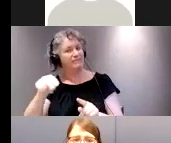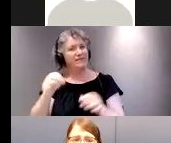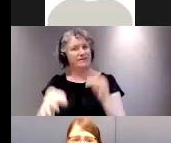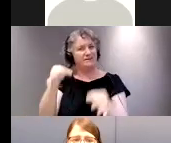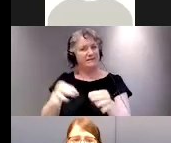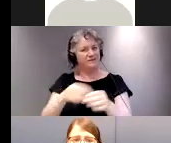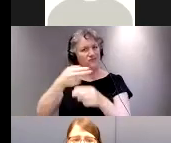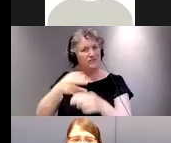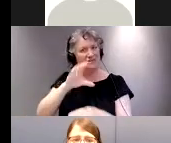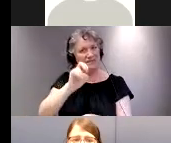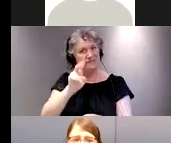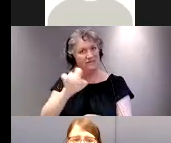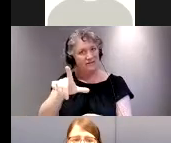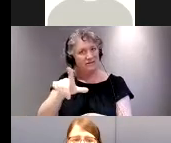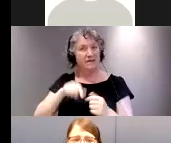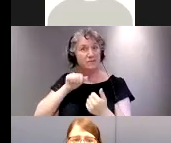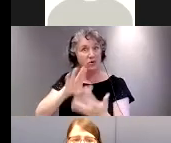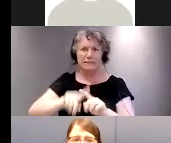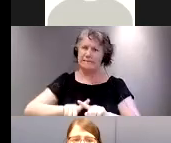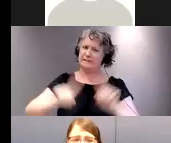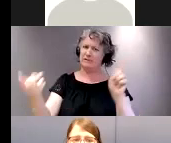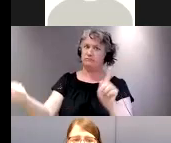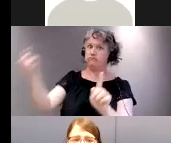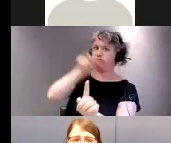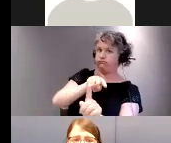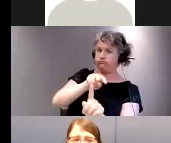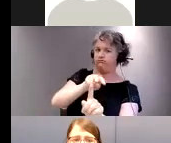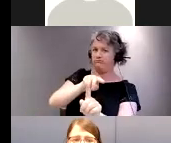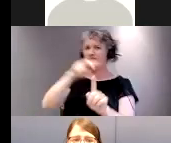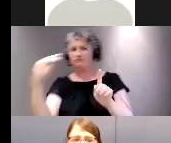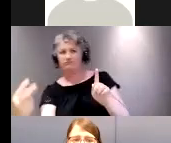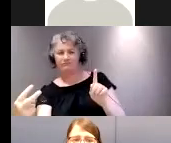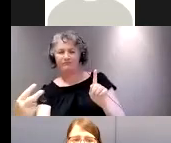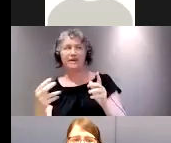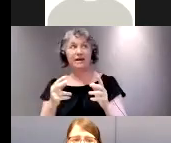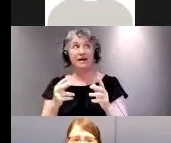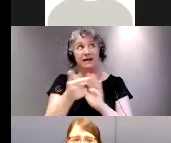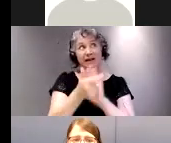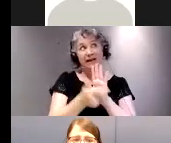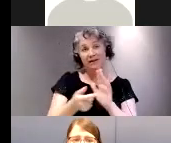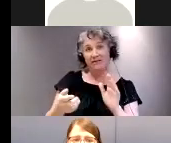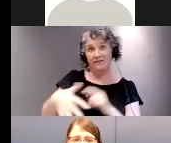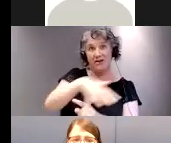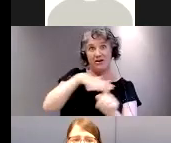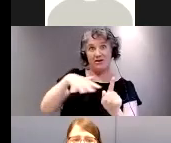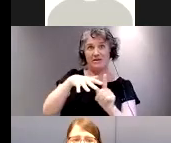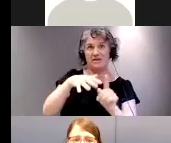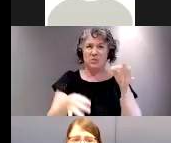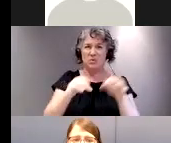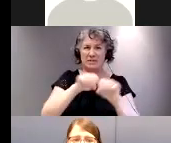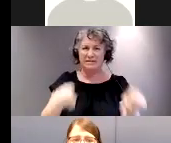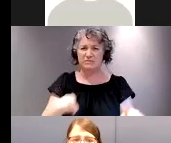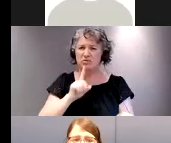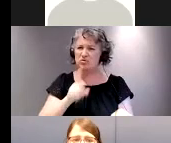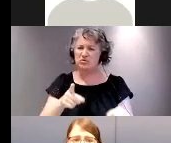they're dealt with differently. They're approached differently from the legal side, right? The legal environment, the court system is not set